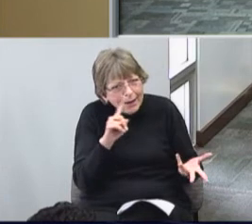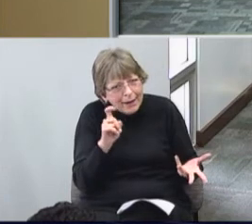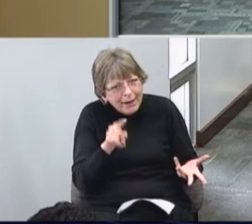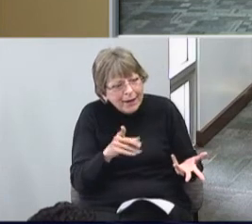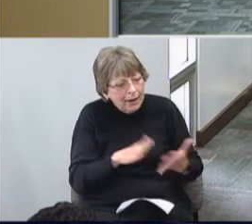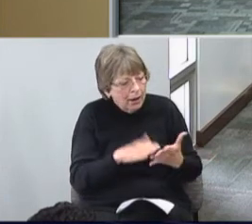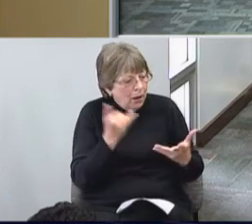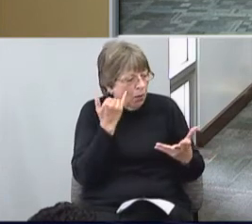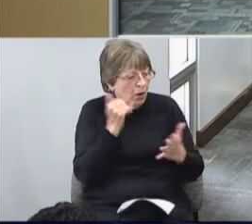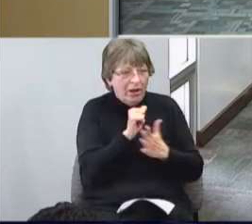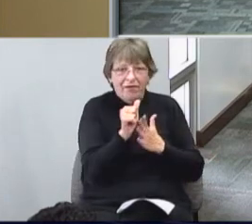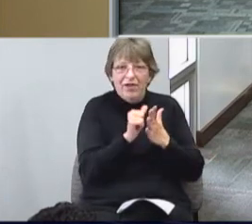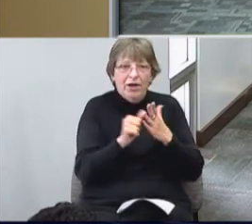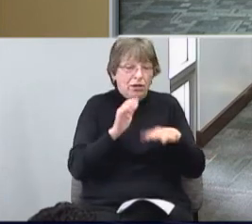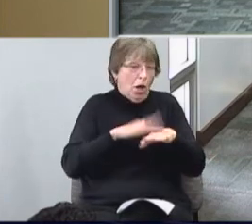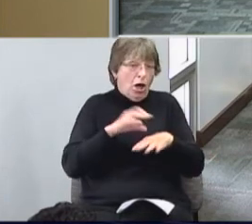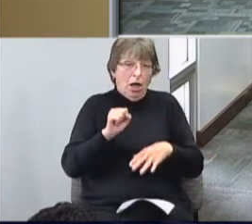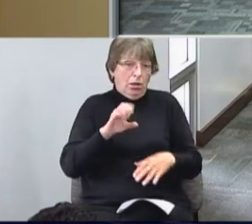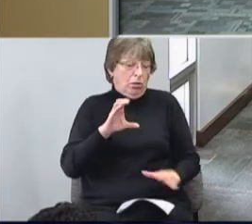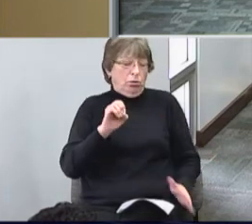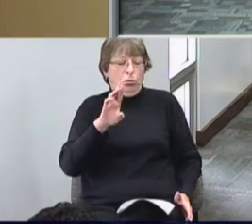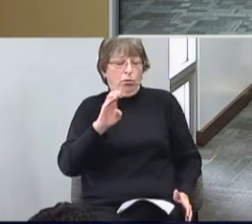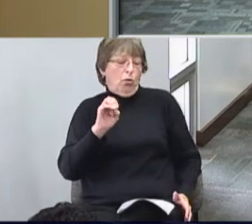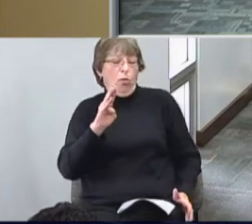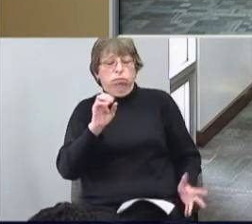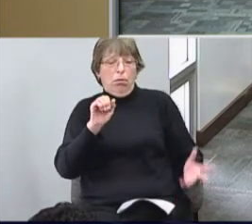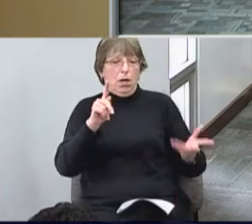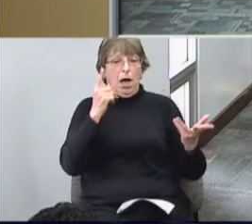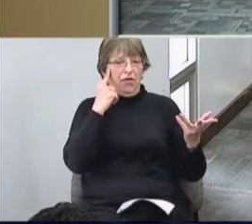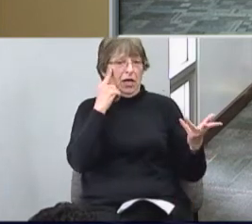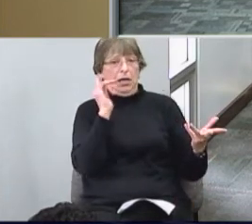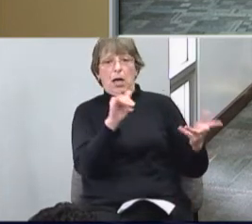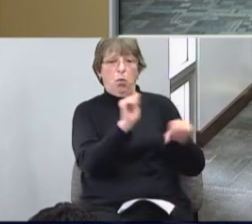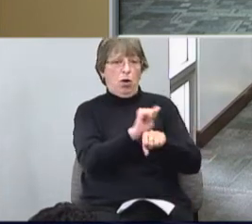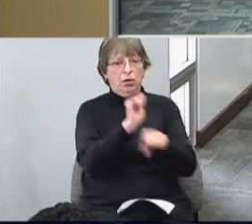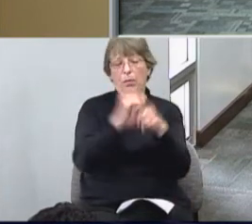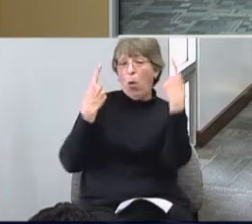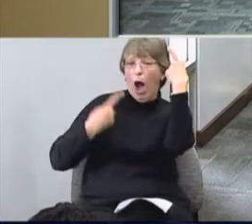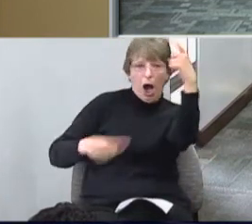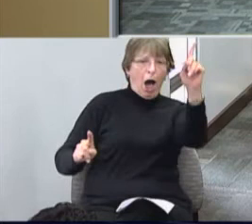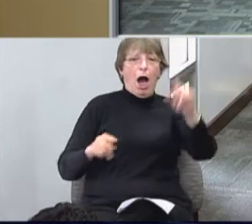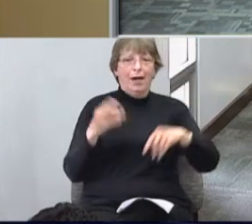Well, if there's art on the scoreboard, I think that would, Okay, that all right, would work. Okay, So- good answer.